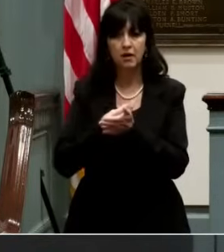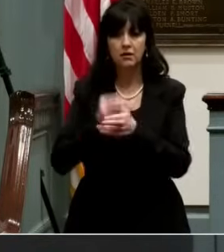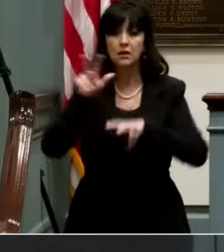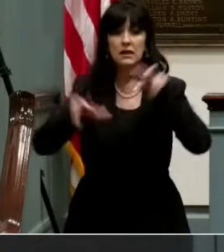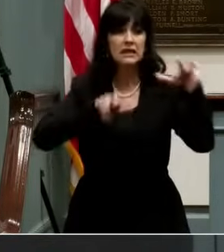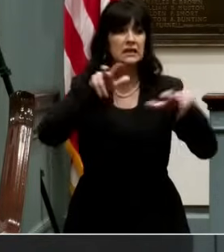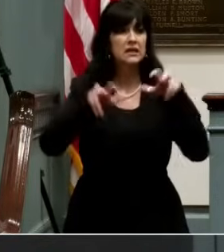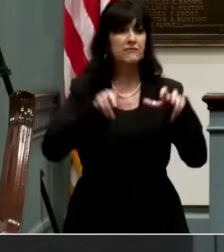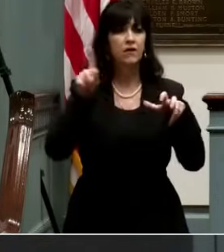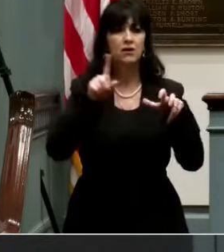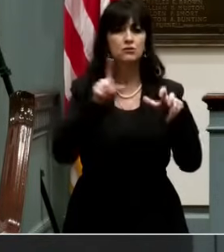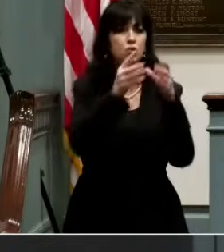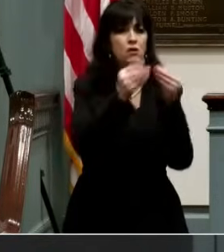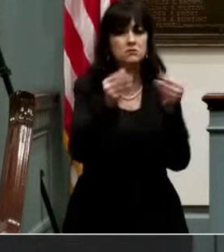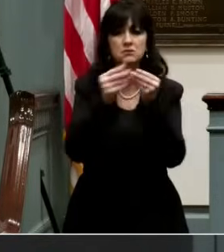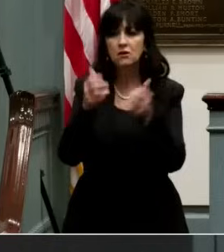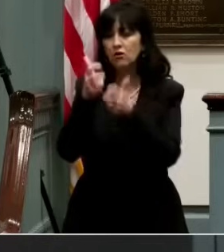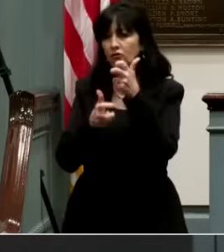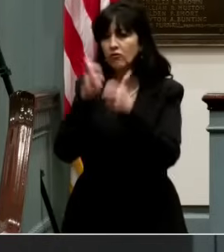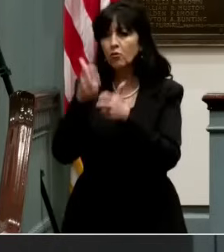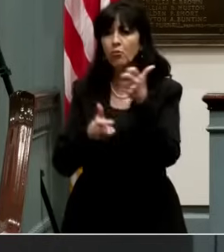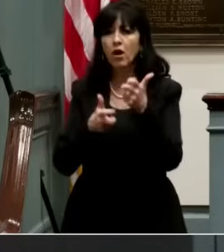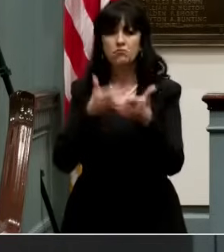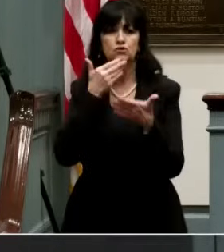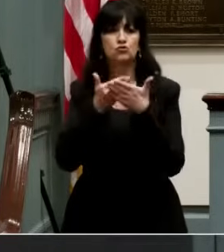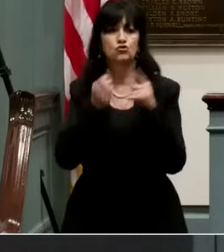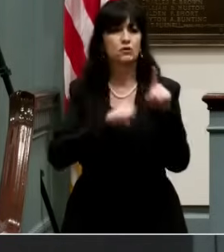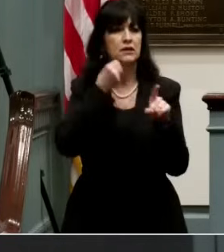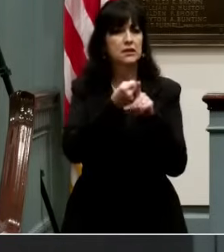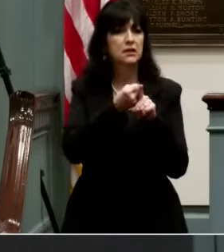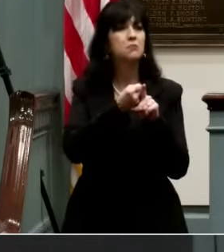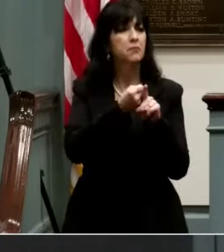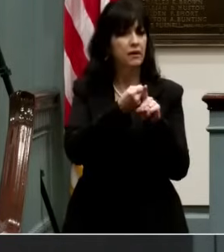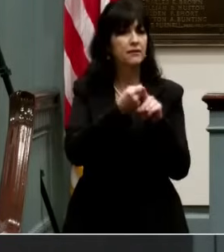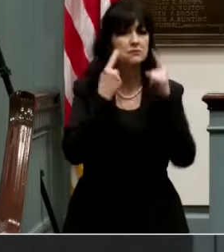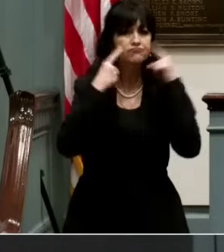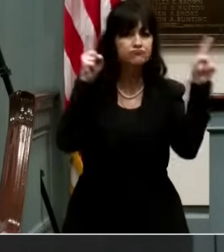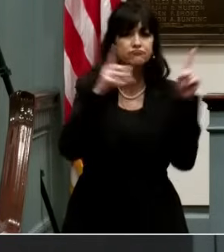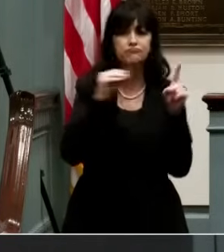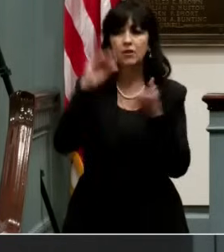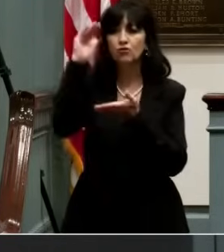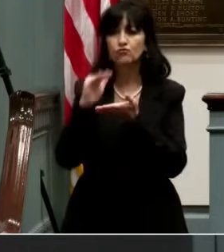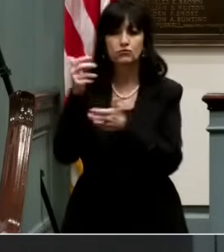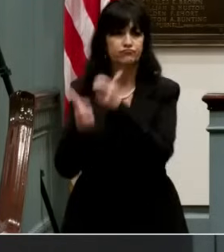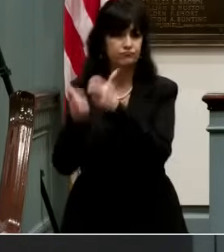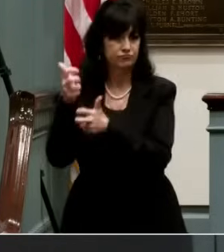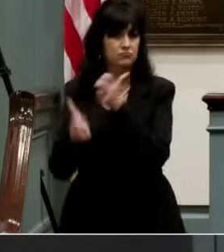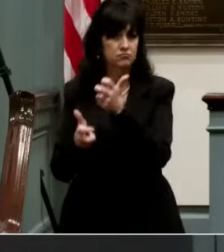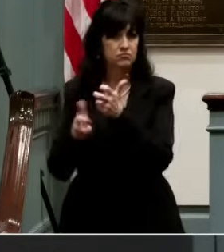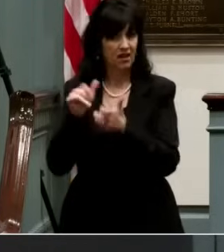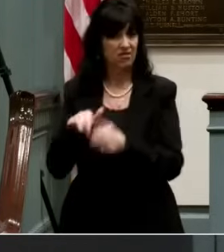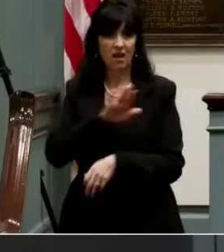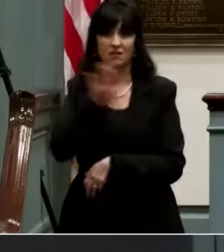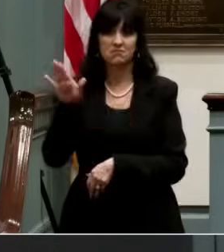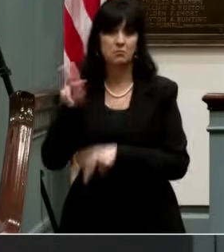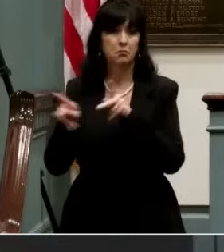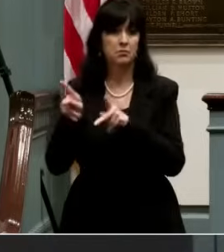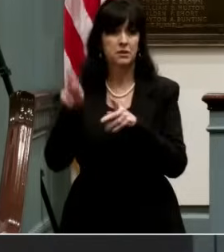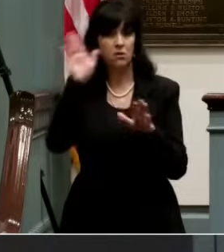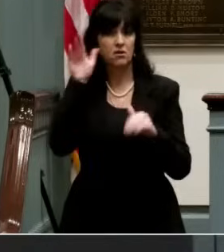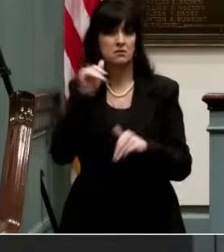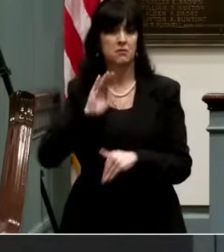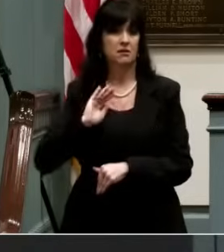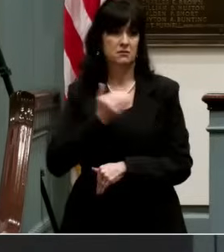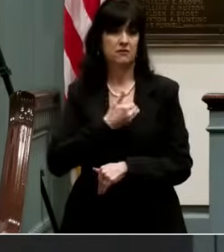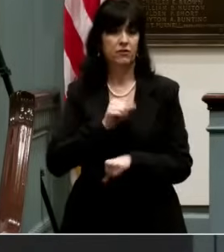I've talked to a lot of taxpayers over the years, and I know that you have as well. And that's what they expect of us. When I took office